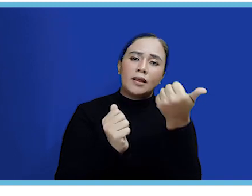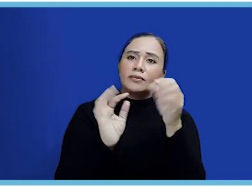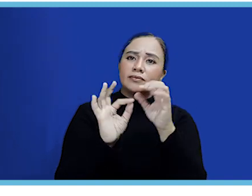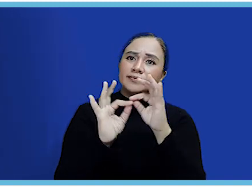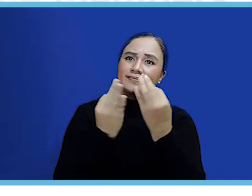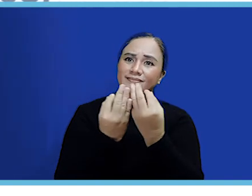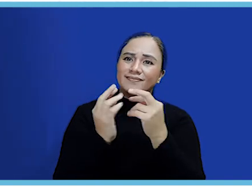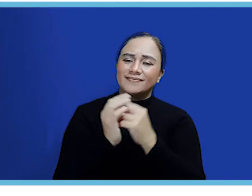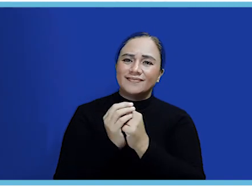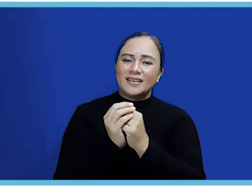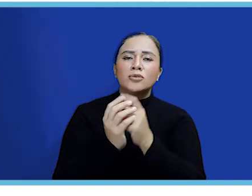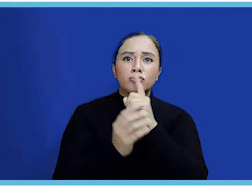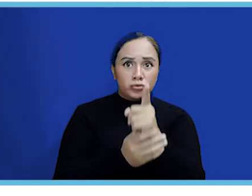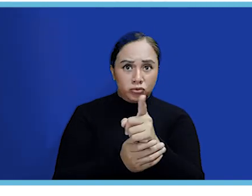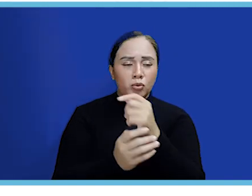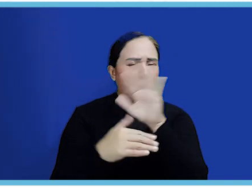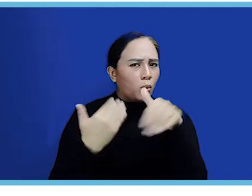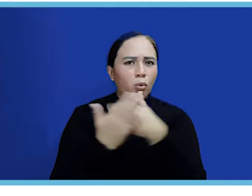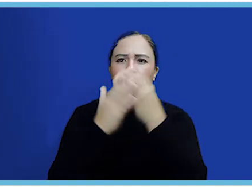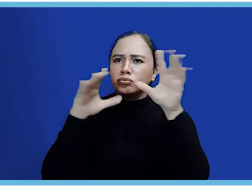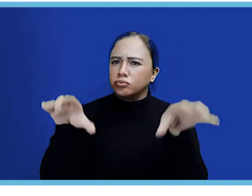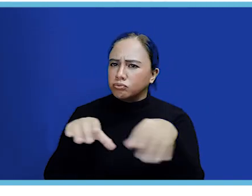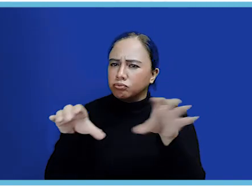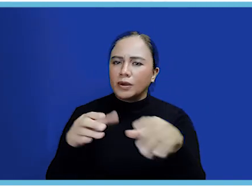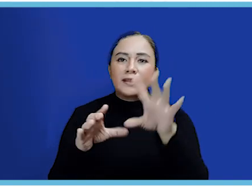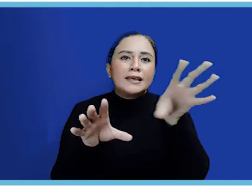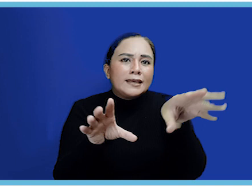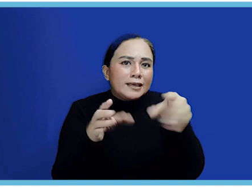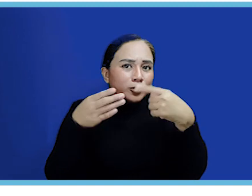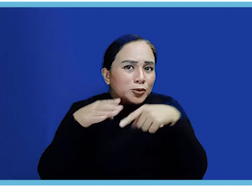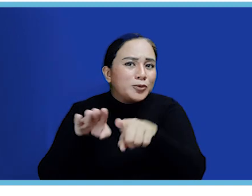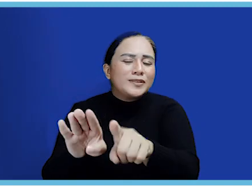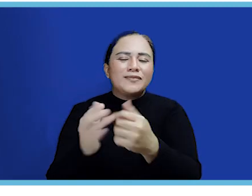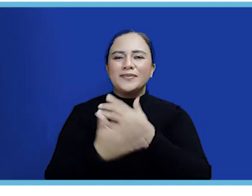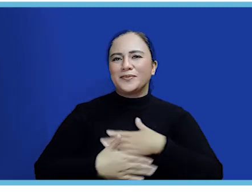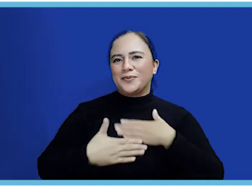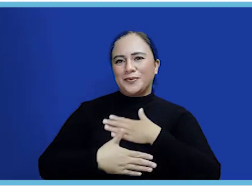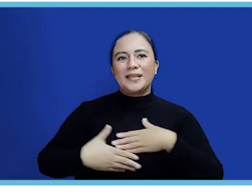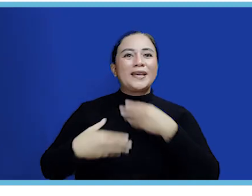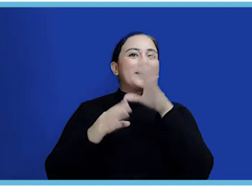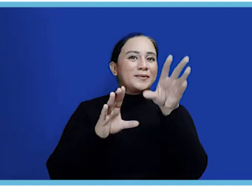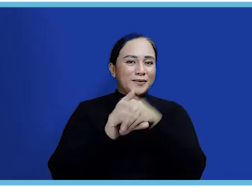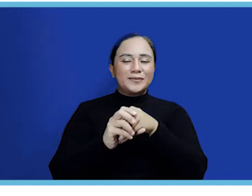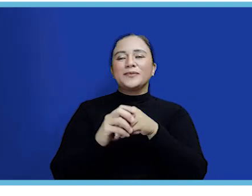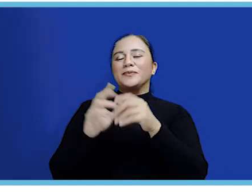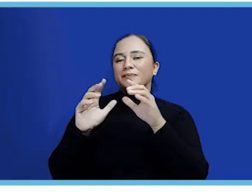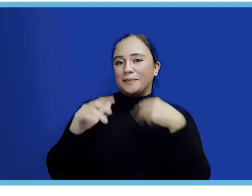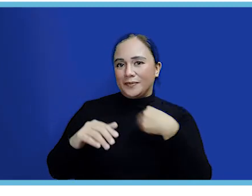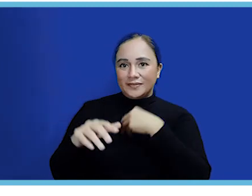other relatives, making sure that all activities are inclusive and enjoyable to them, including to the members